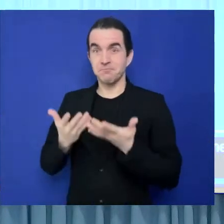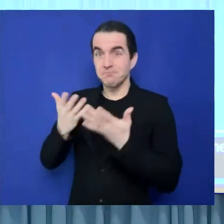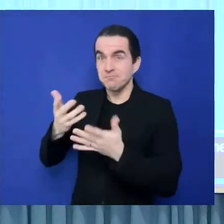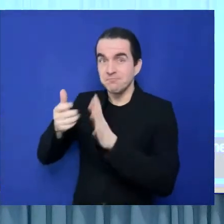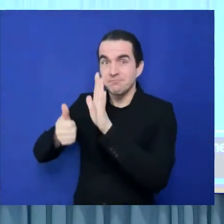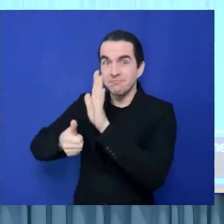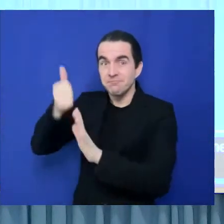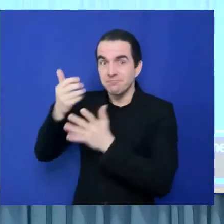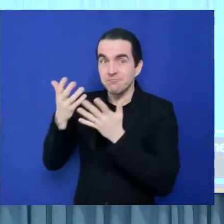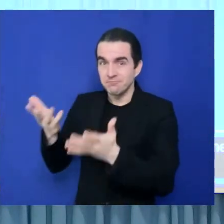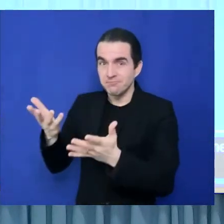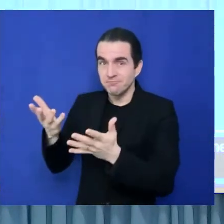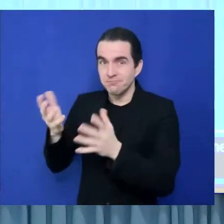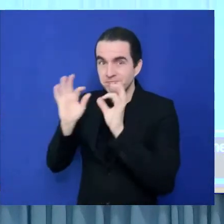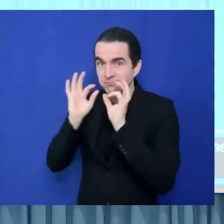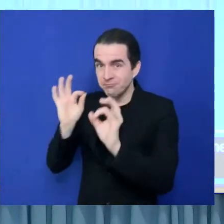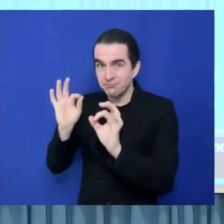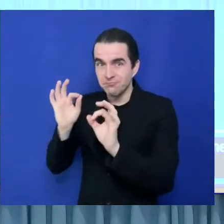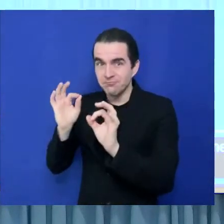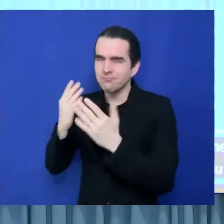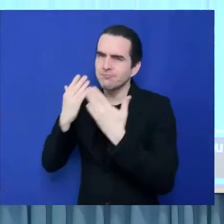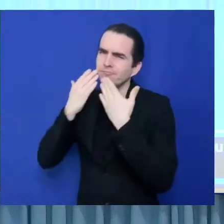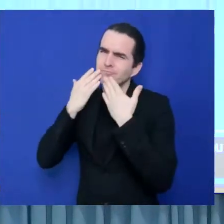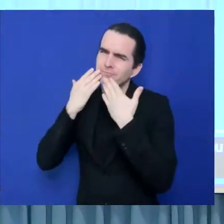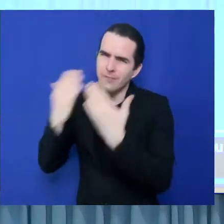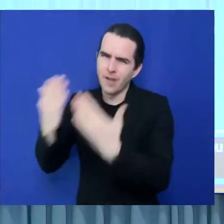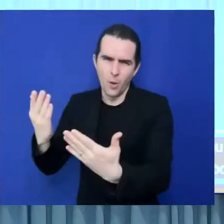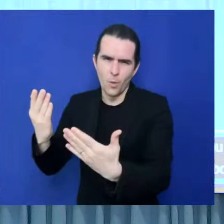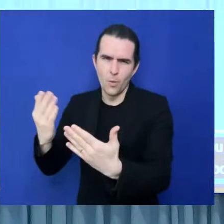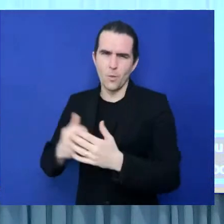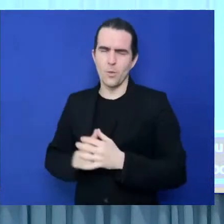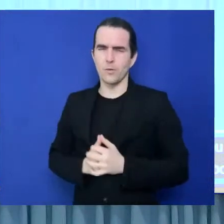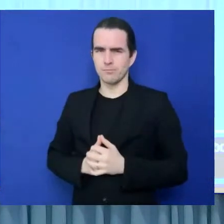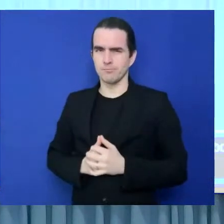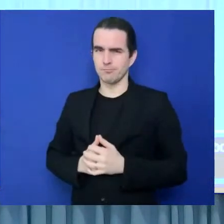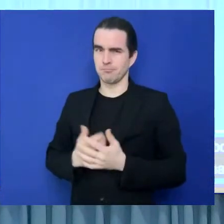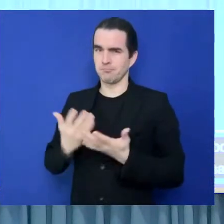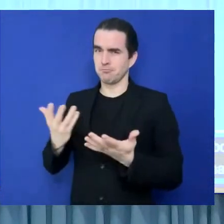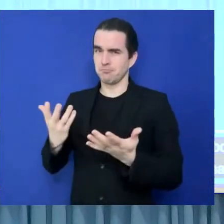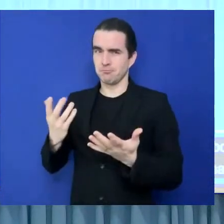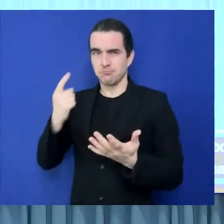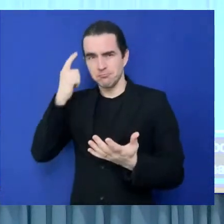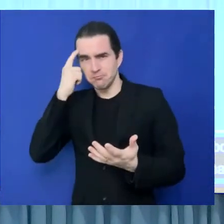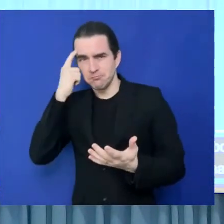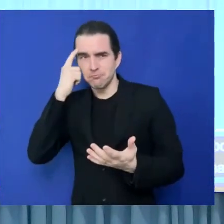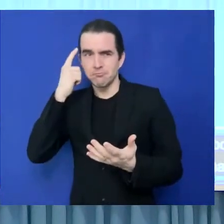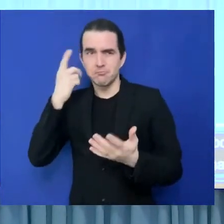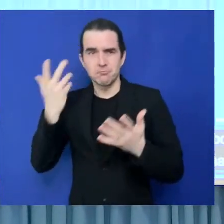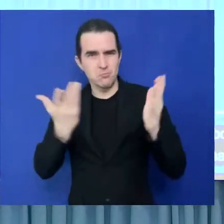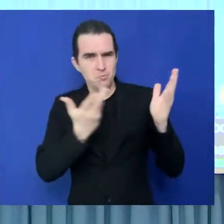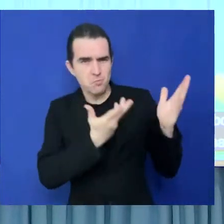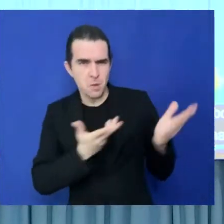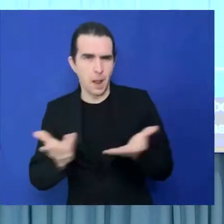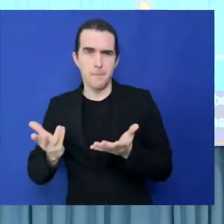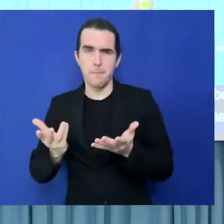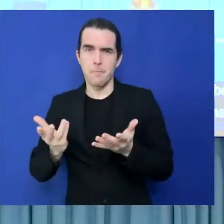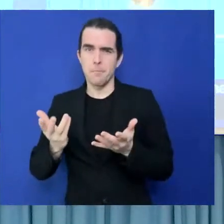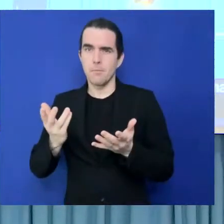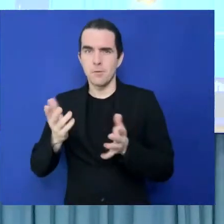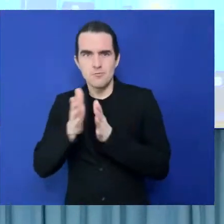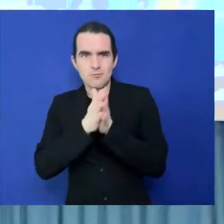do bold, and we do rebel, and we do big. So you will have plenty of ideas we will report back on in the next 3